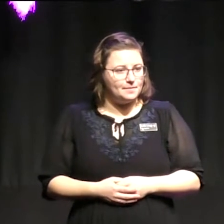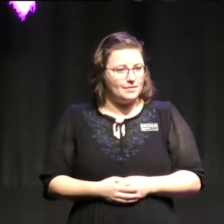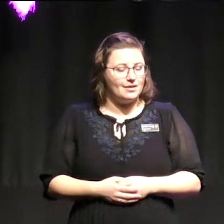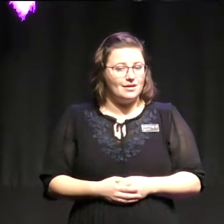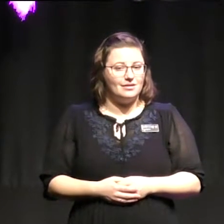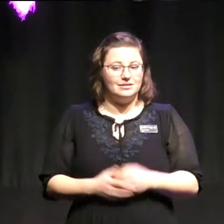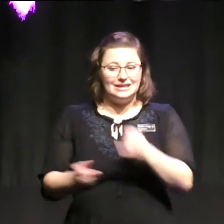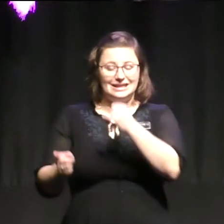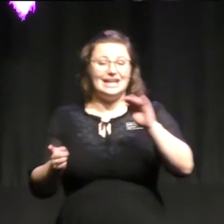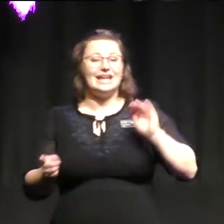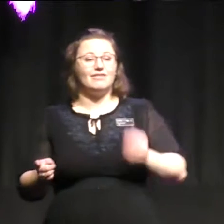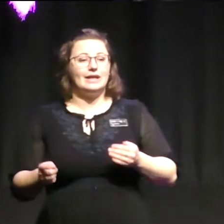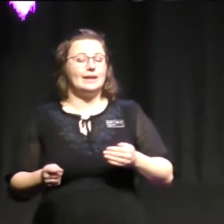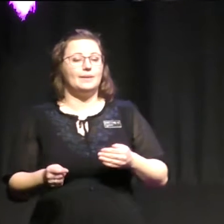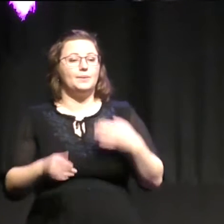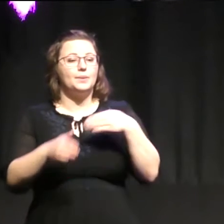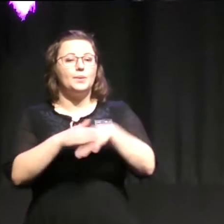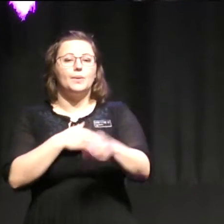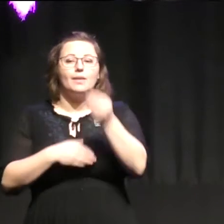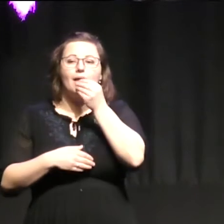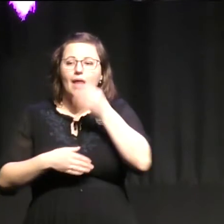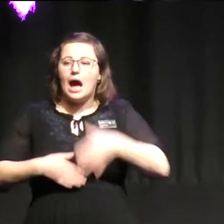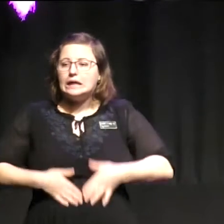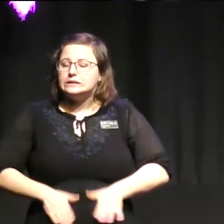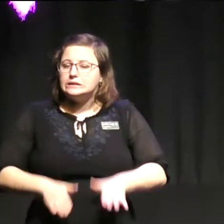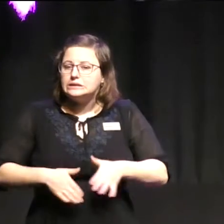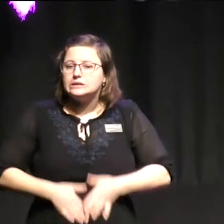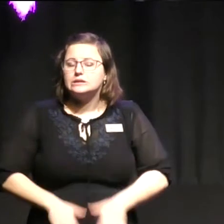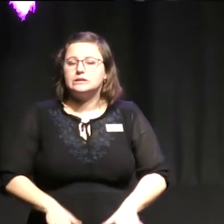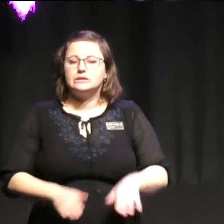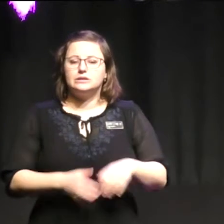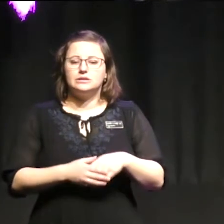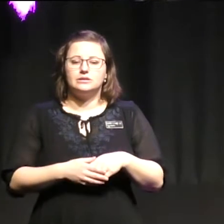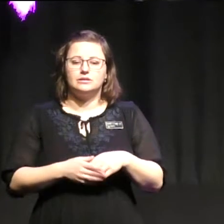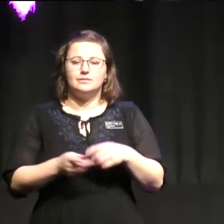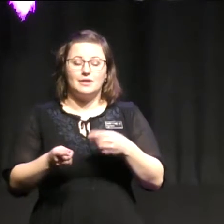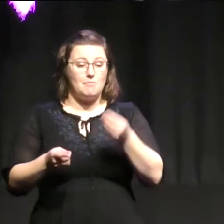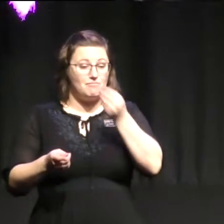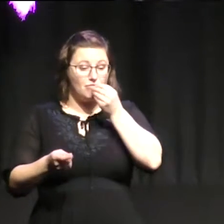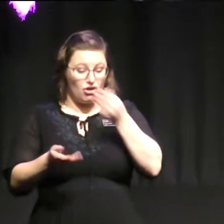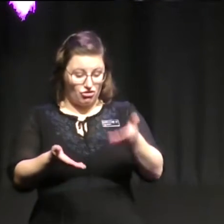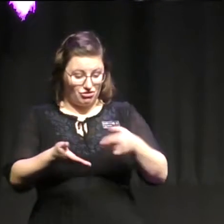women are malnourished. They are given food